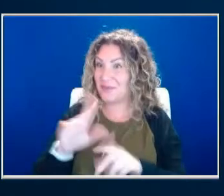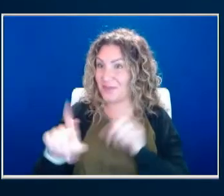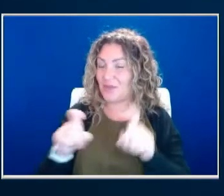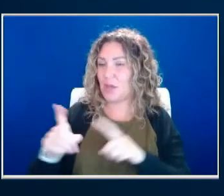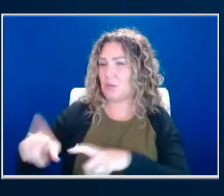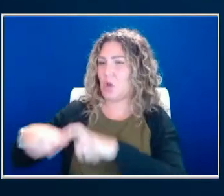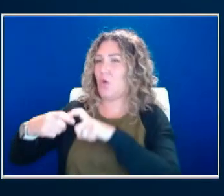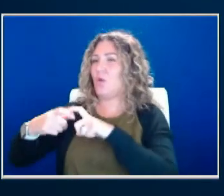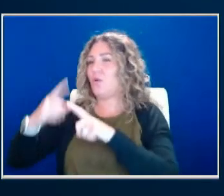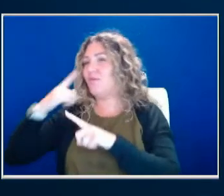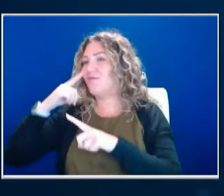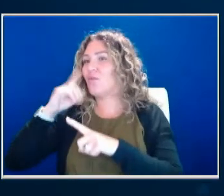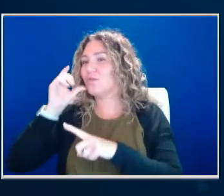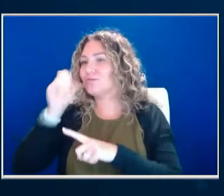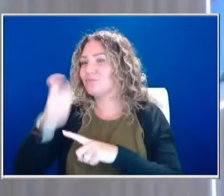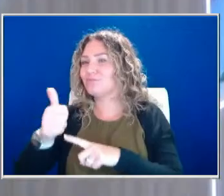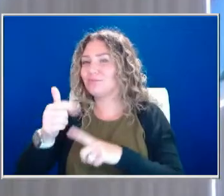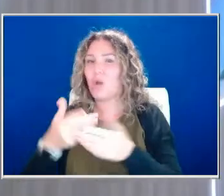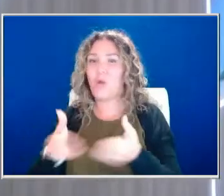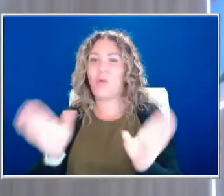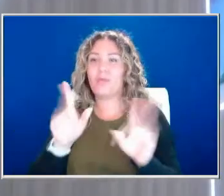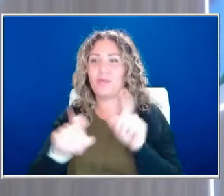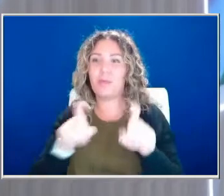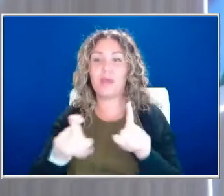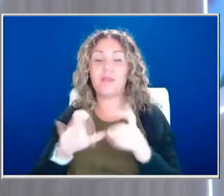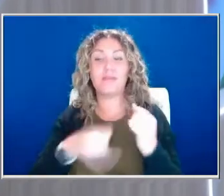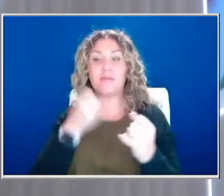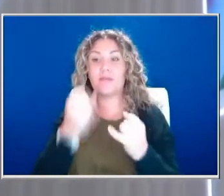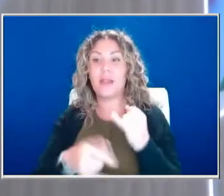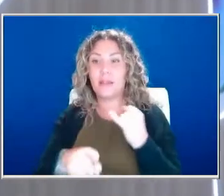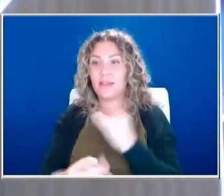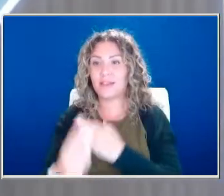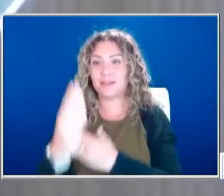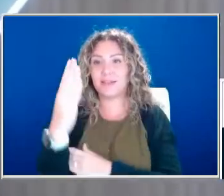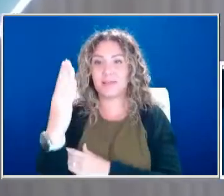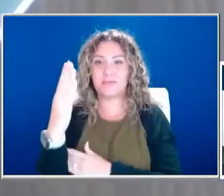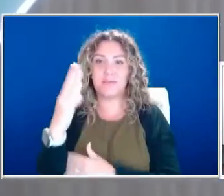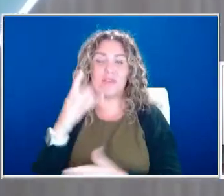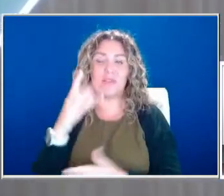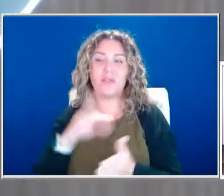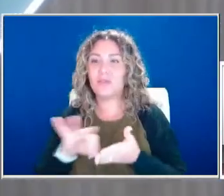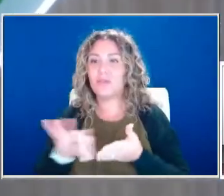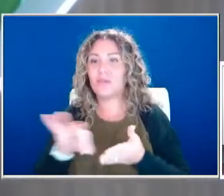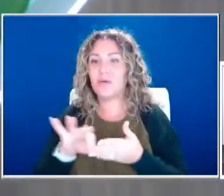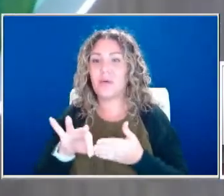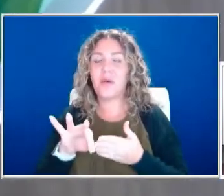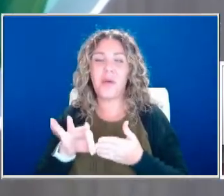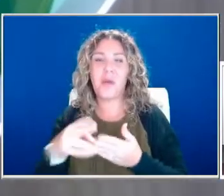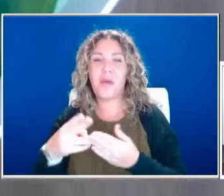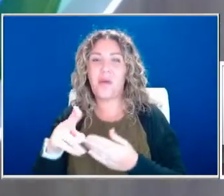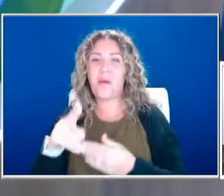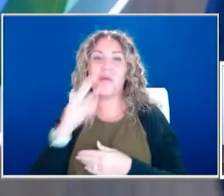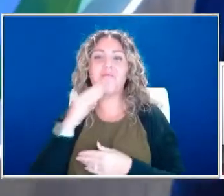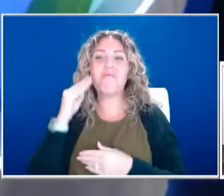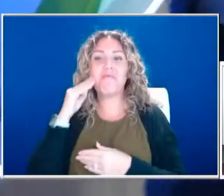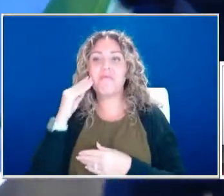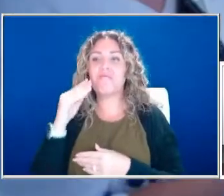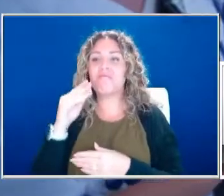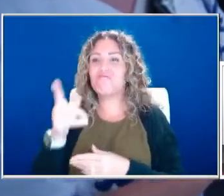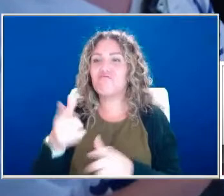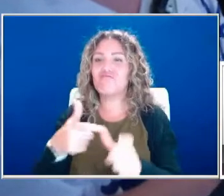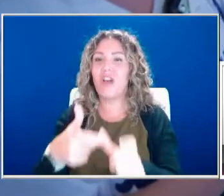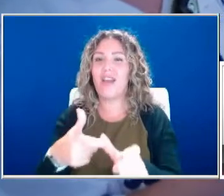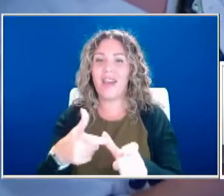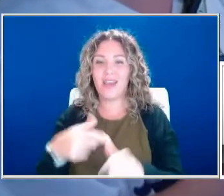tomorrow for open mics. Thank you so much. Finally, this morning, scoring a home run with children undergoing proton therapy treatment. The Kansas